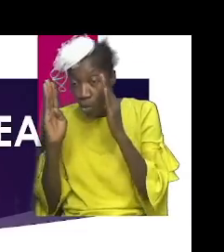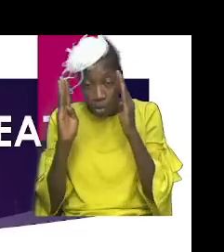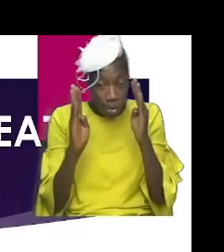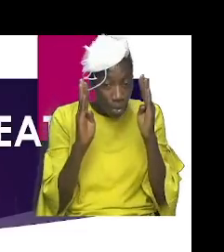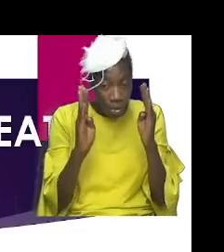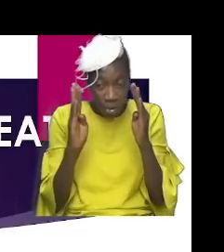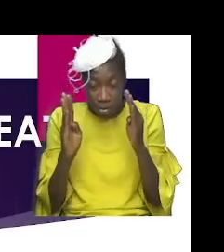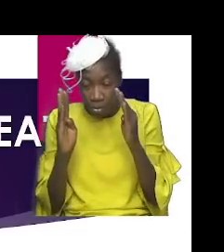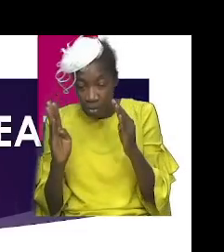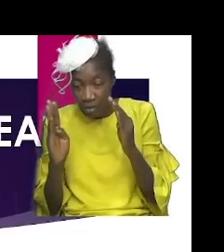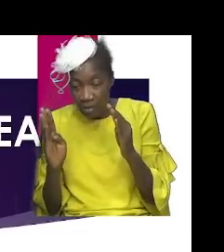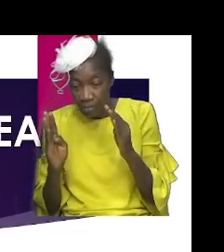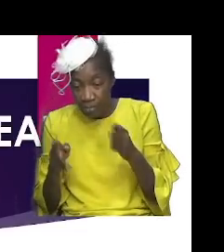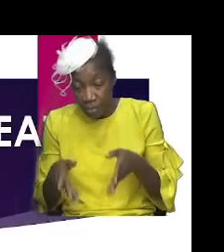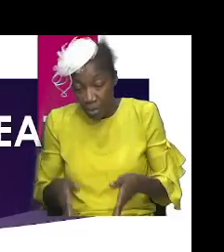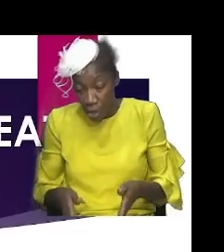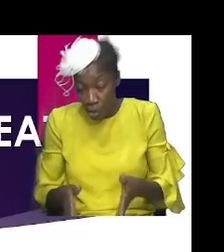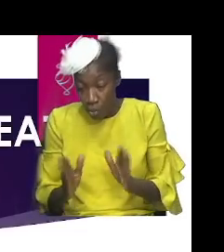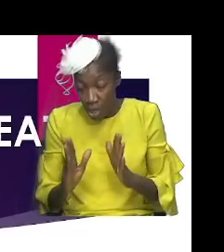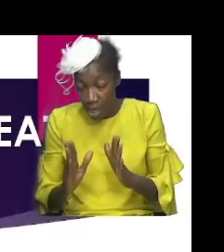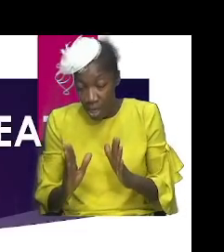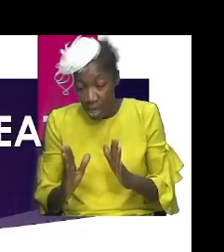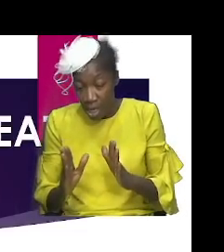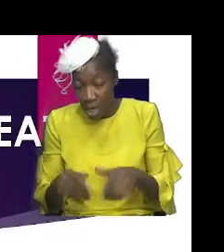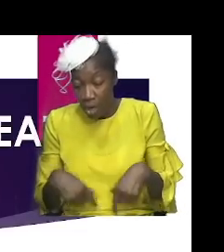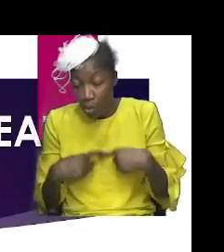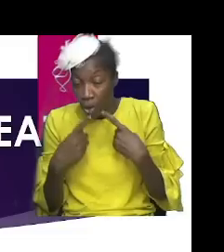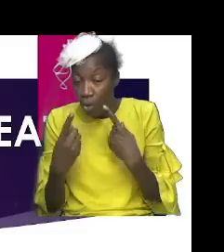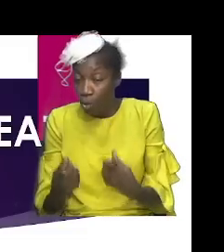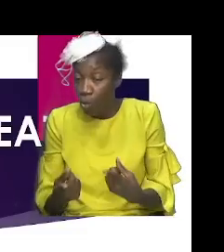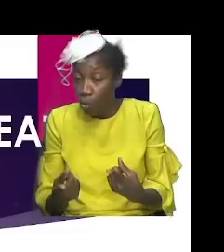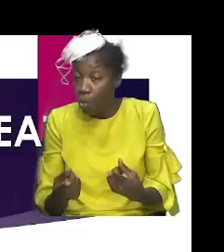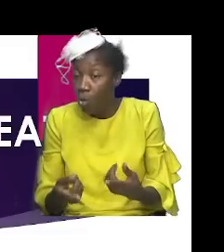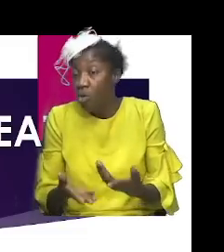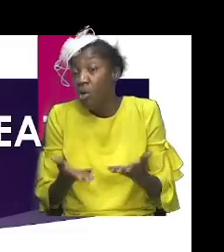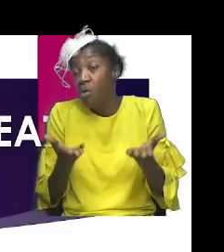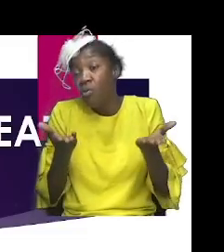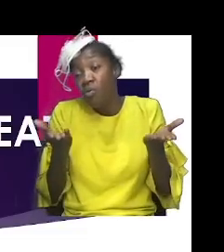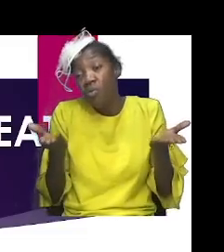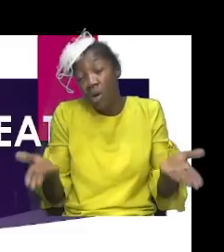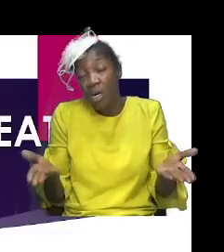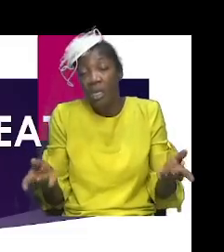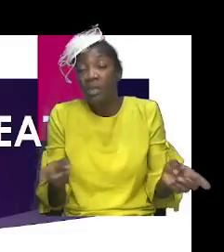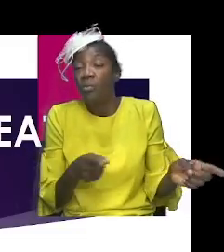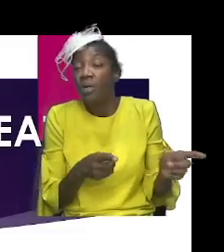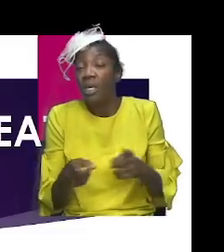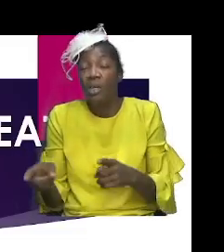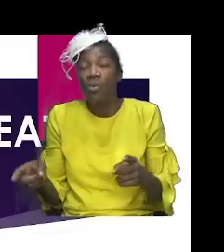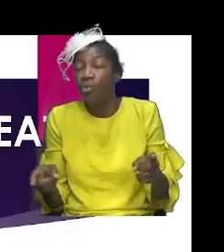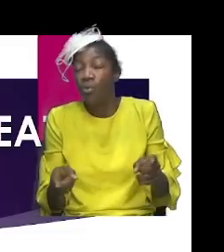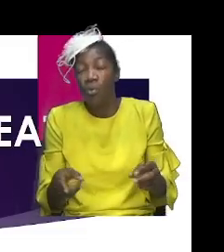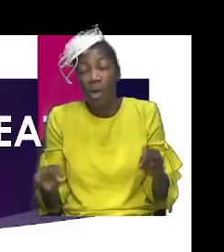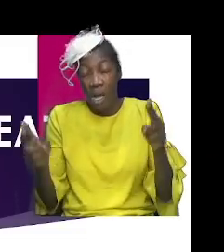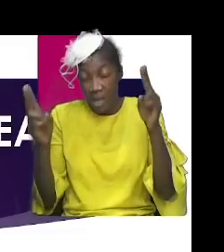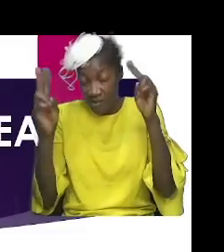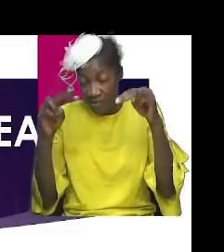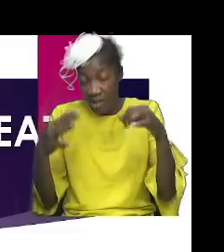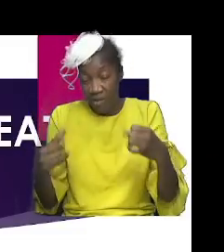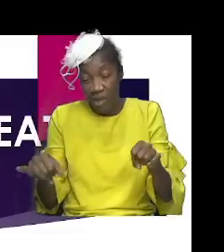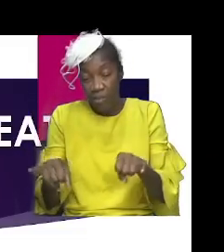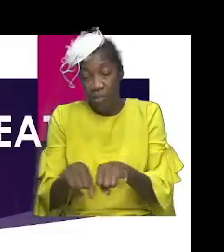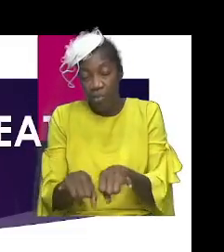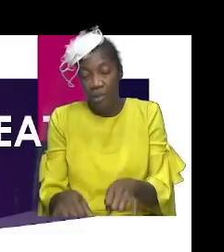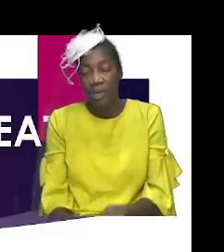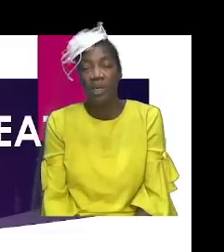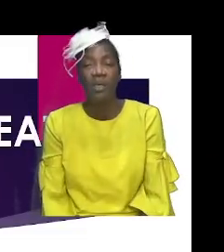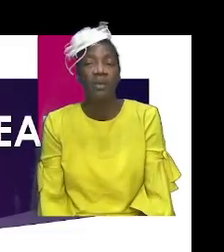of manner in which we approach whatever things it is that we do. And it is very, very, very, very important